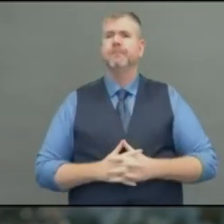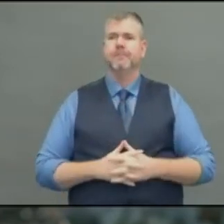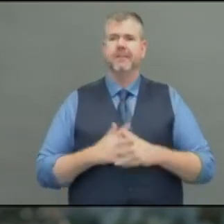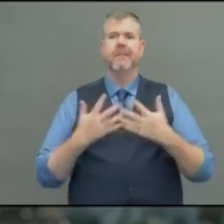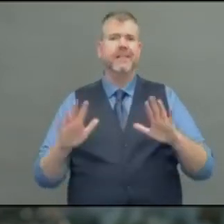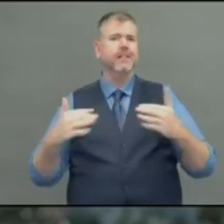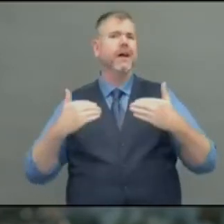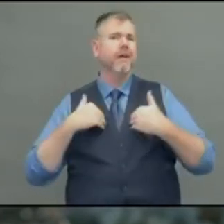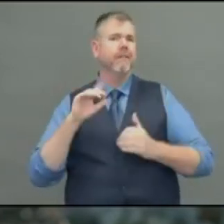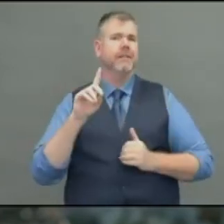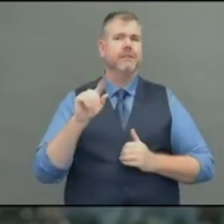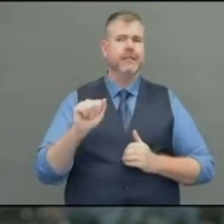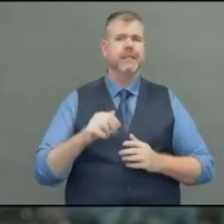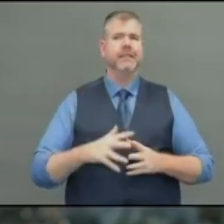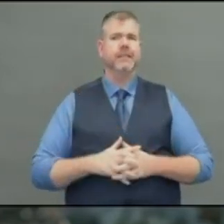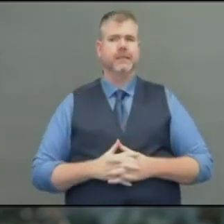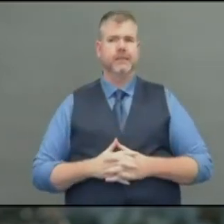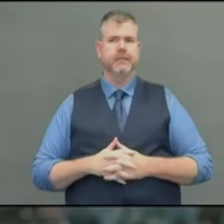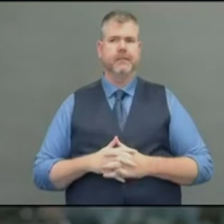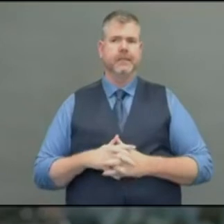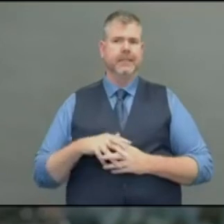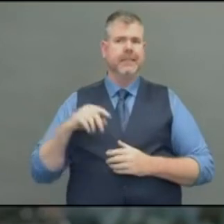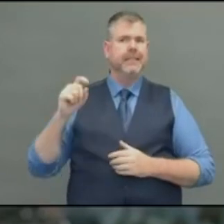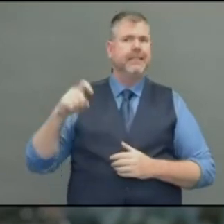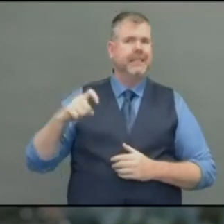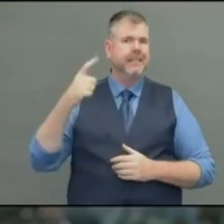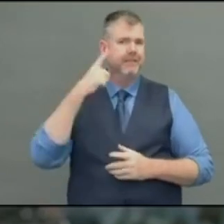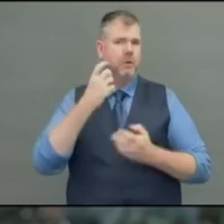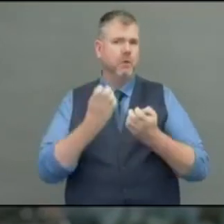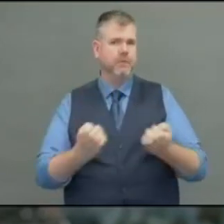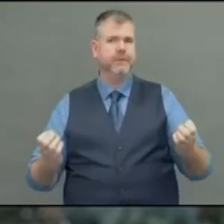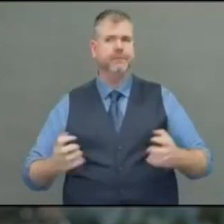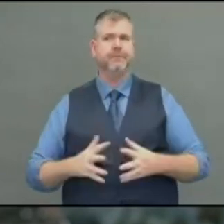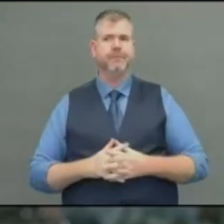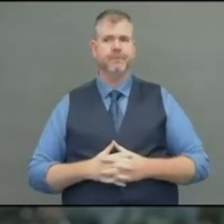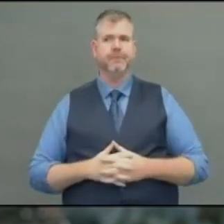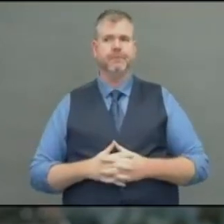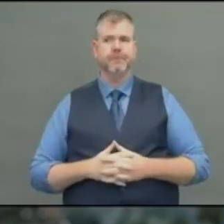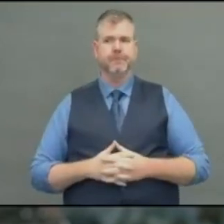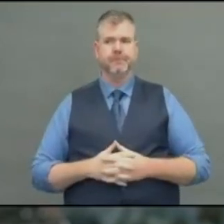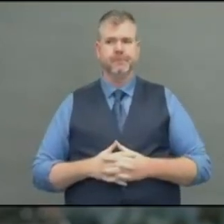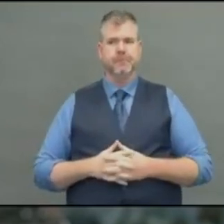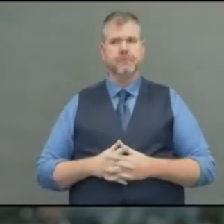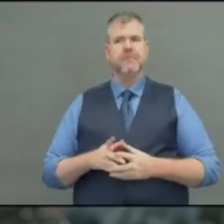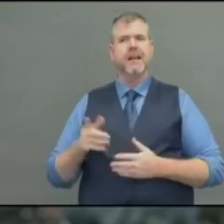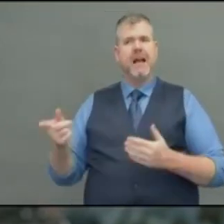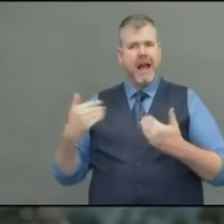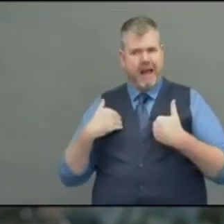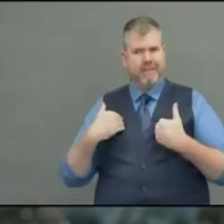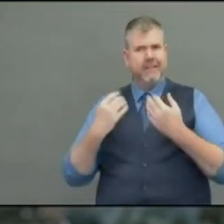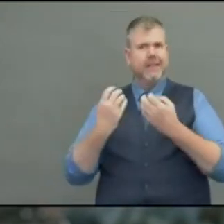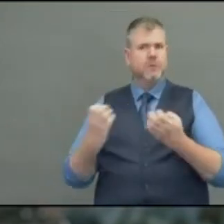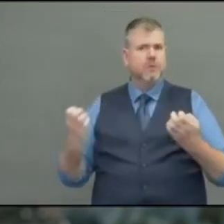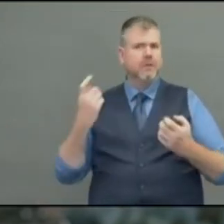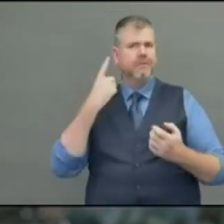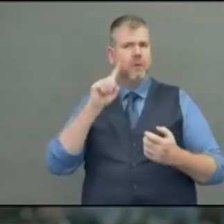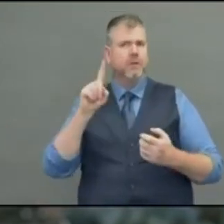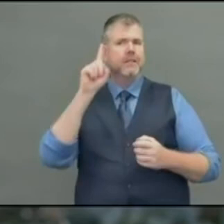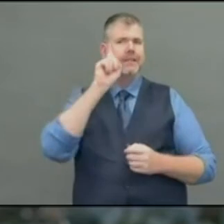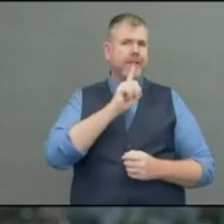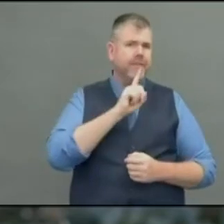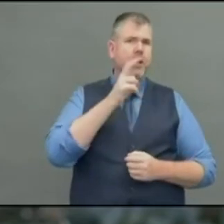impairment and the need of these devices. And then you have devices for difficulty hearing, difficulty